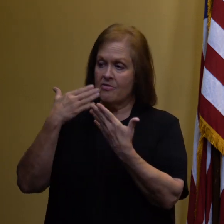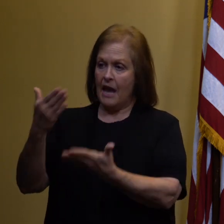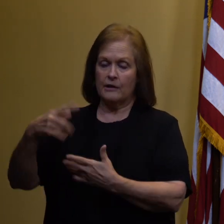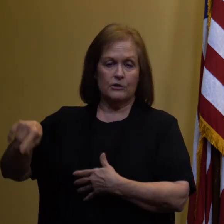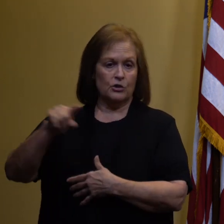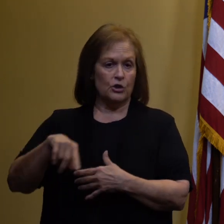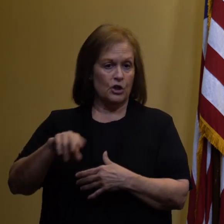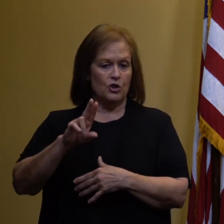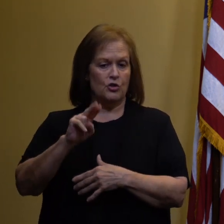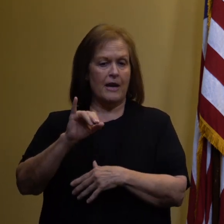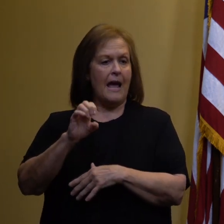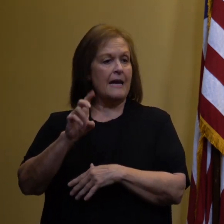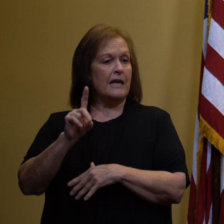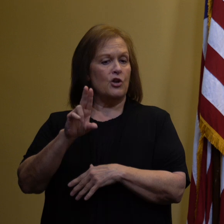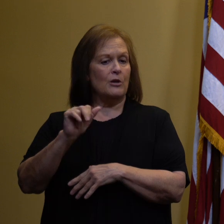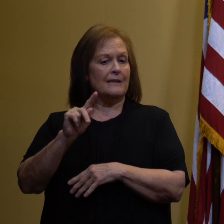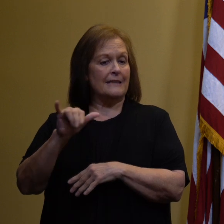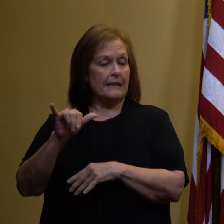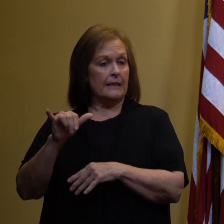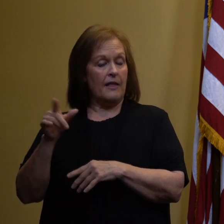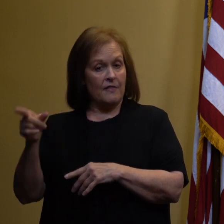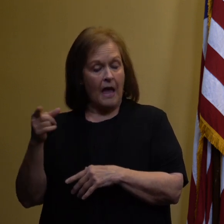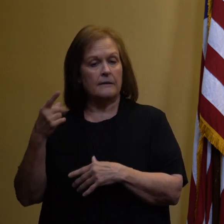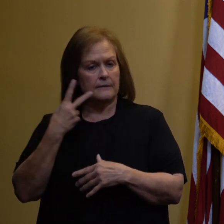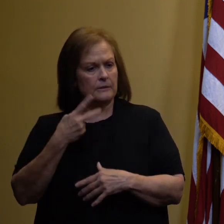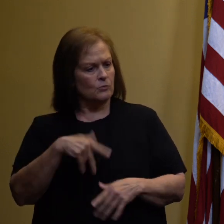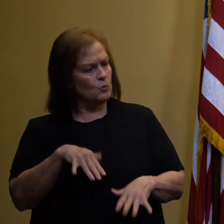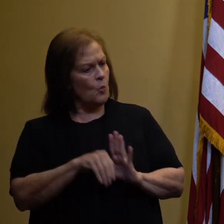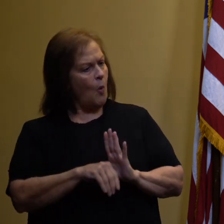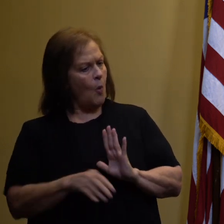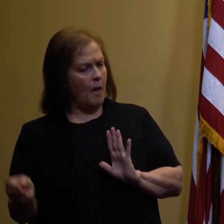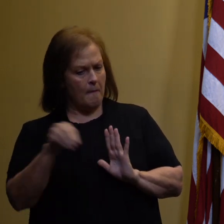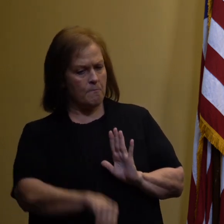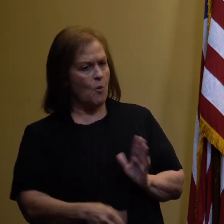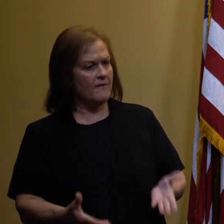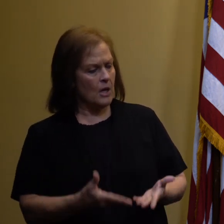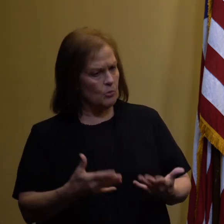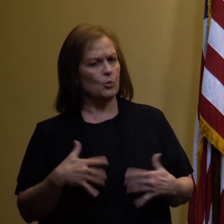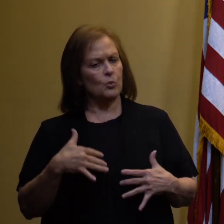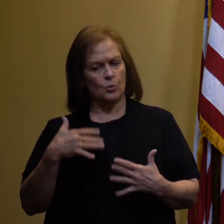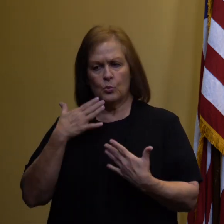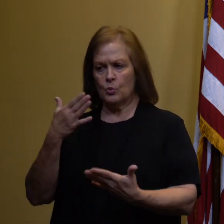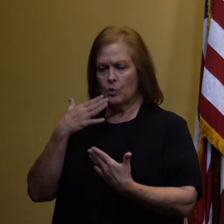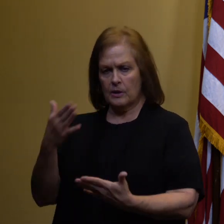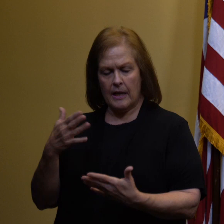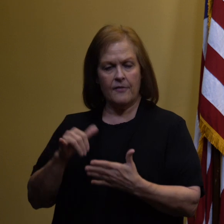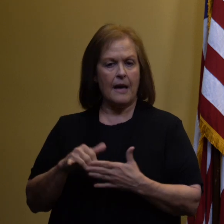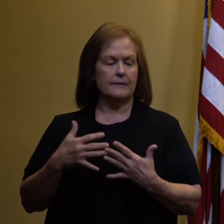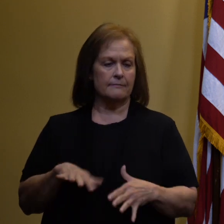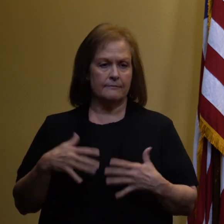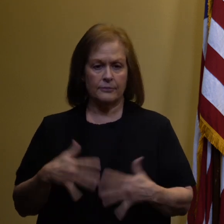to United Utility, who saw something special in the city of New Orleans. And not only that, just our